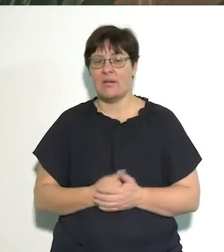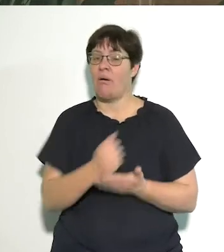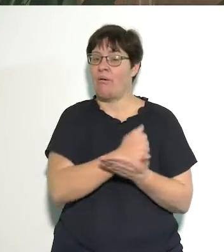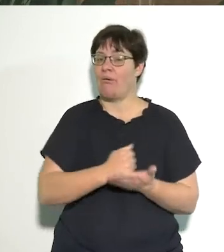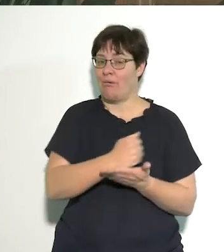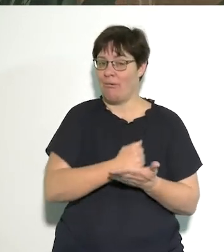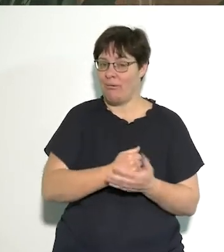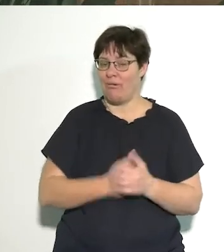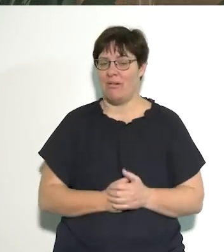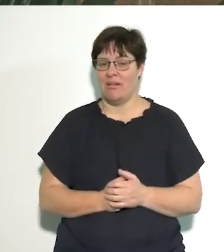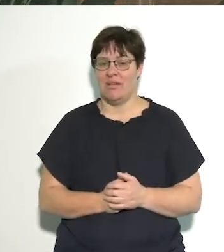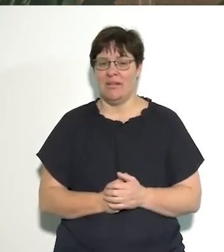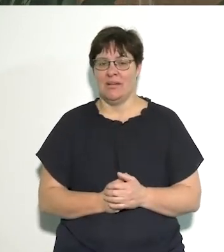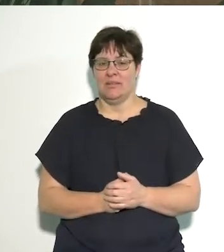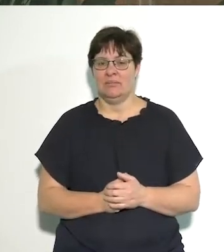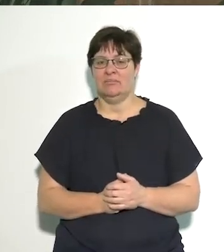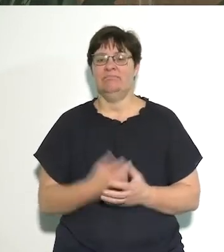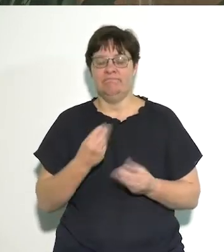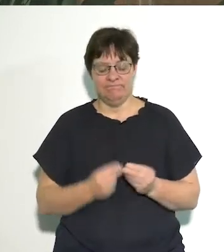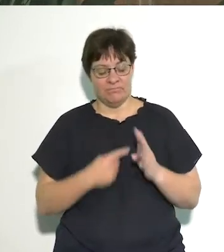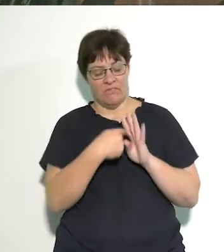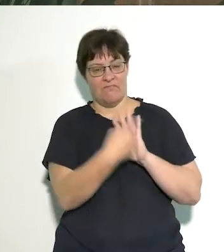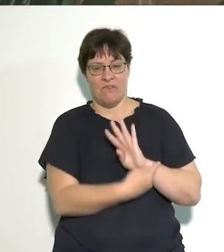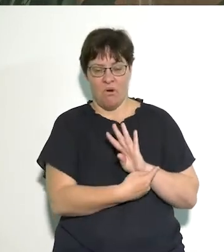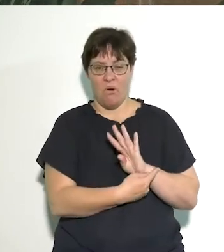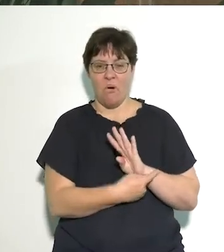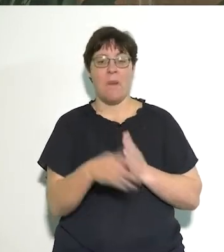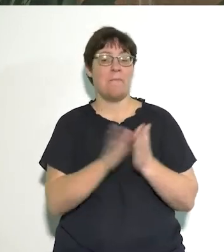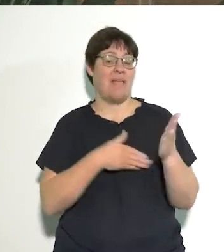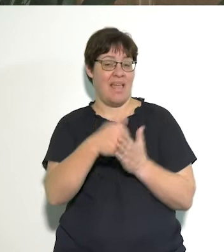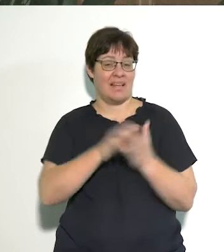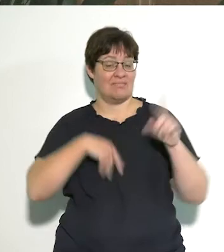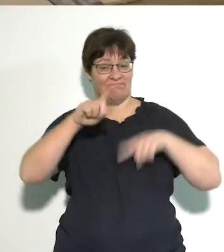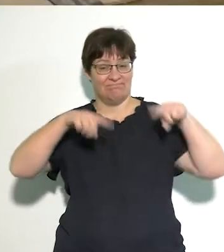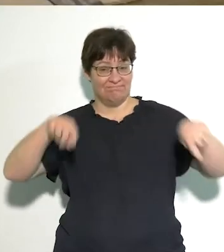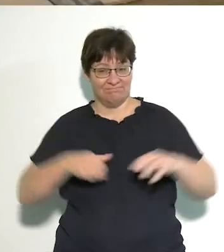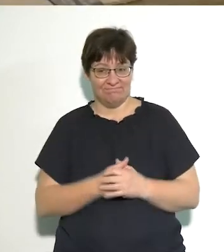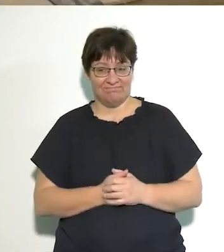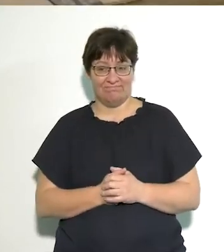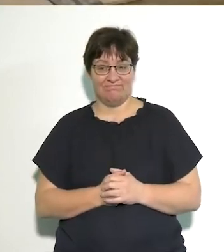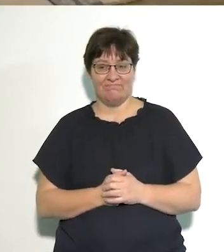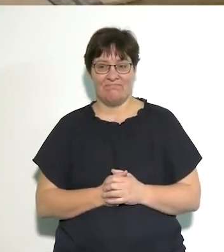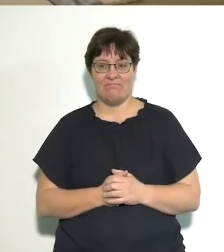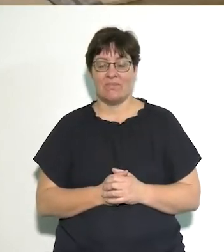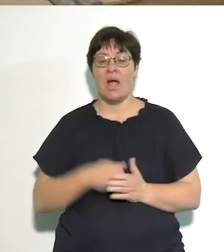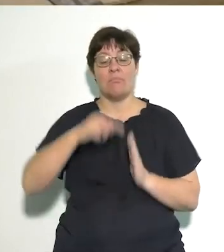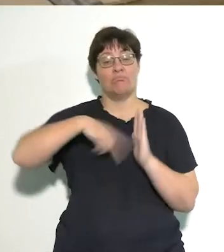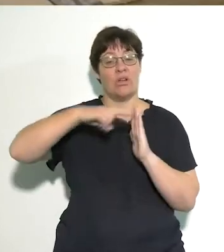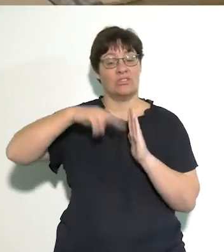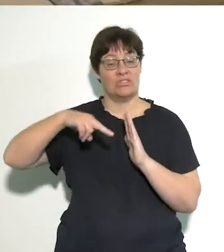Some glue. I have four different colored paints over here. A